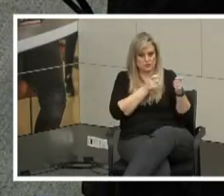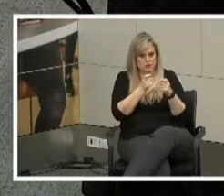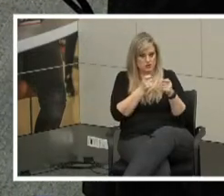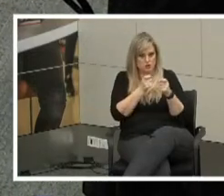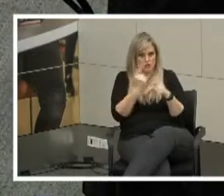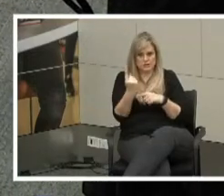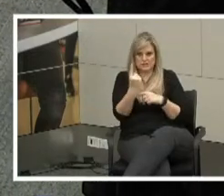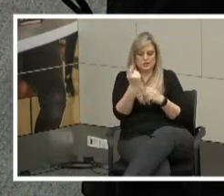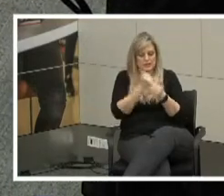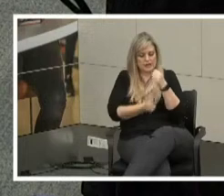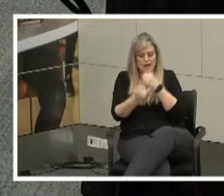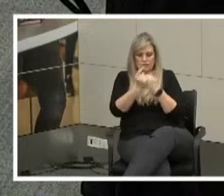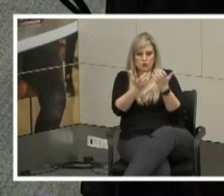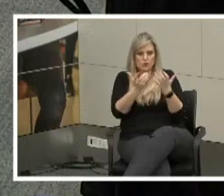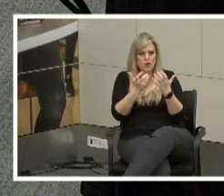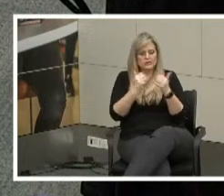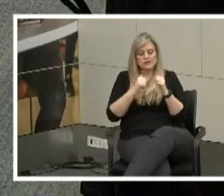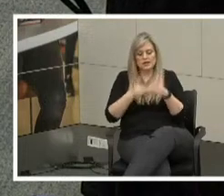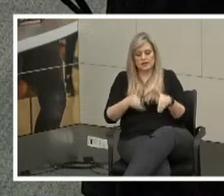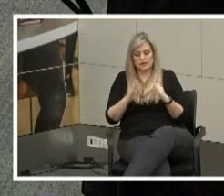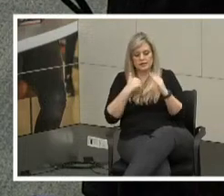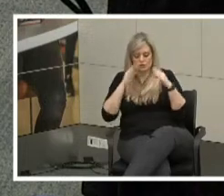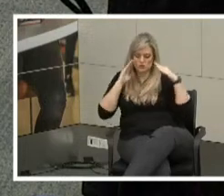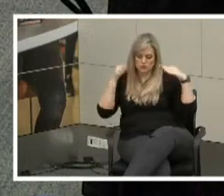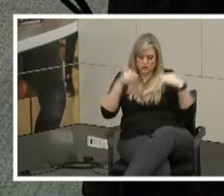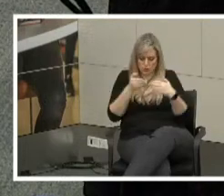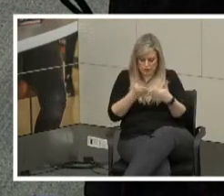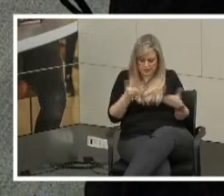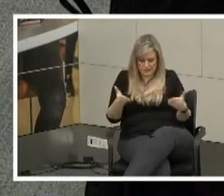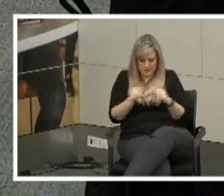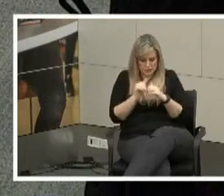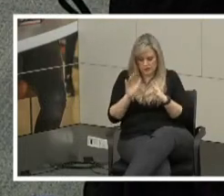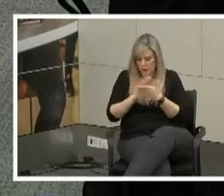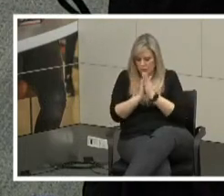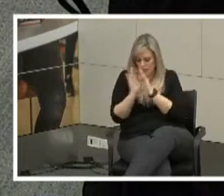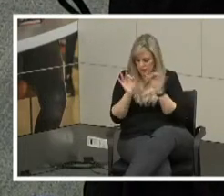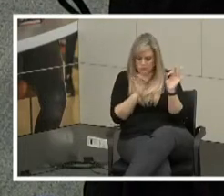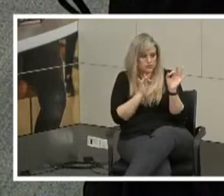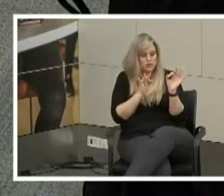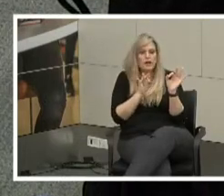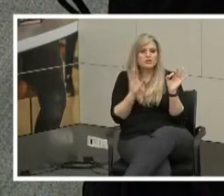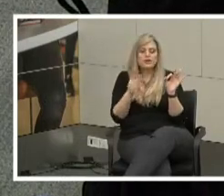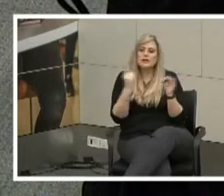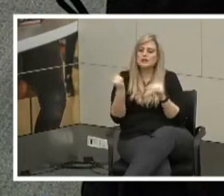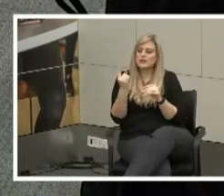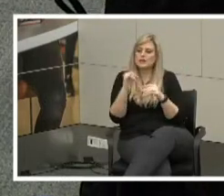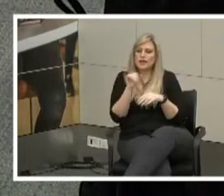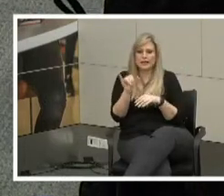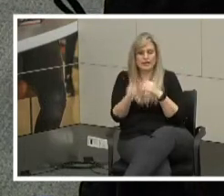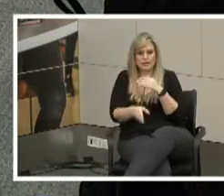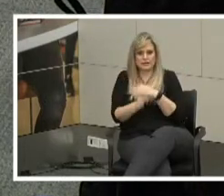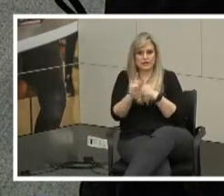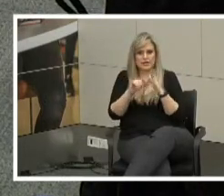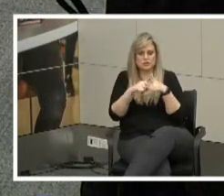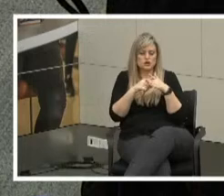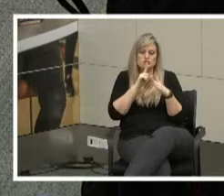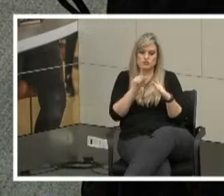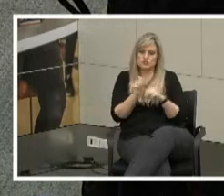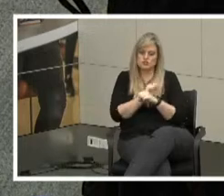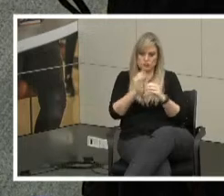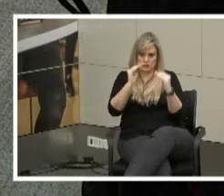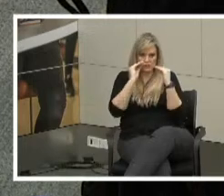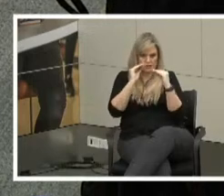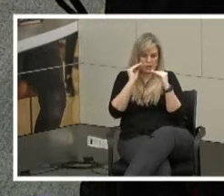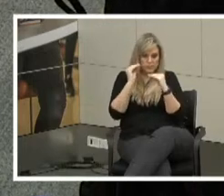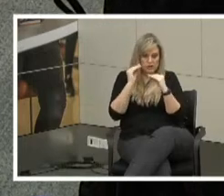everybody desires it allows us to like focus on things without getting distracted that something like that Kickstart has really taught me